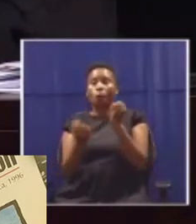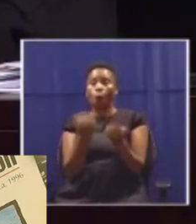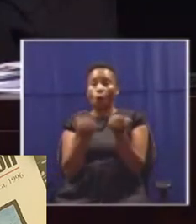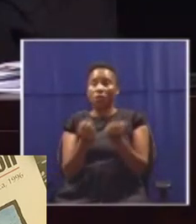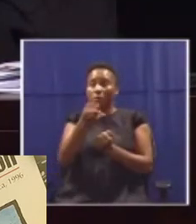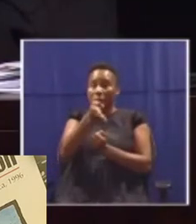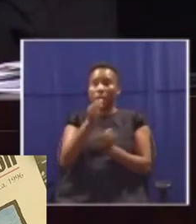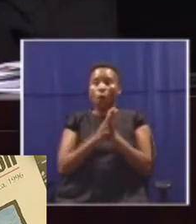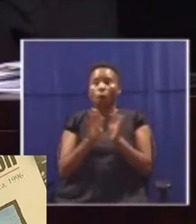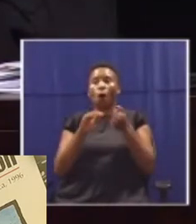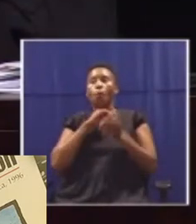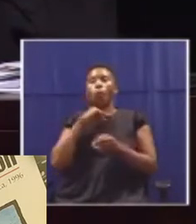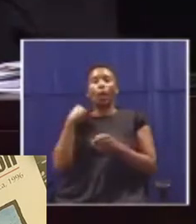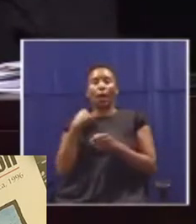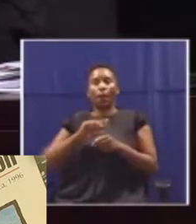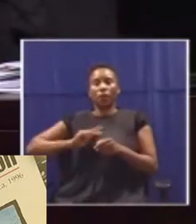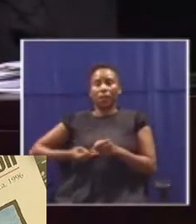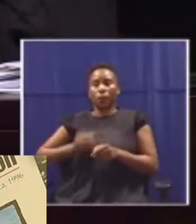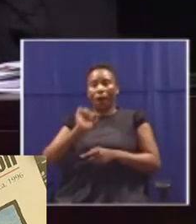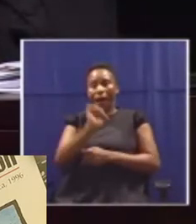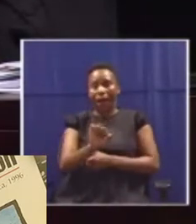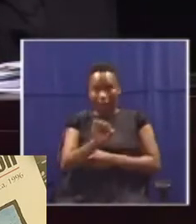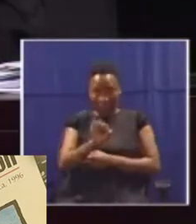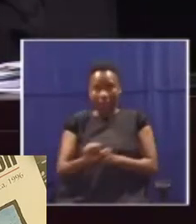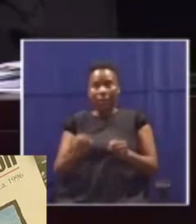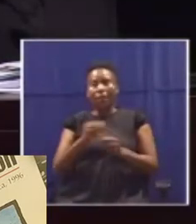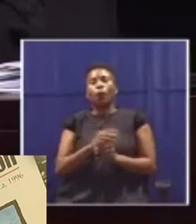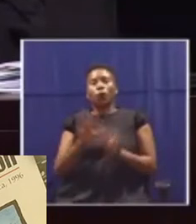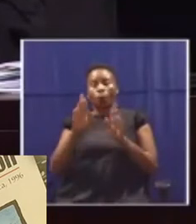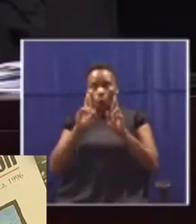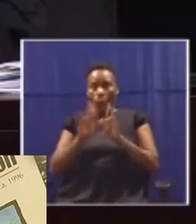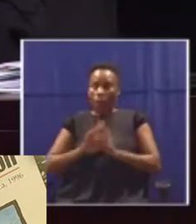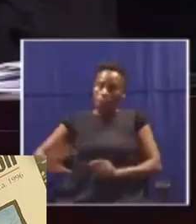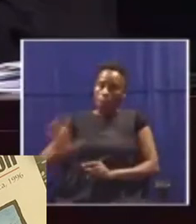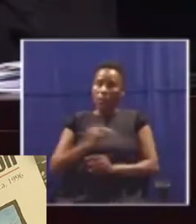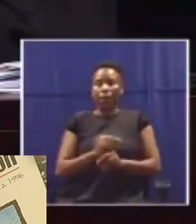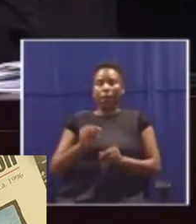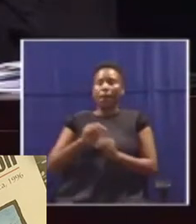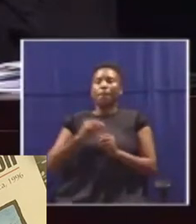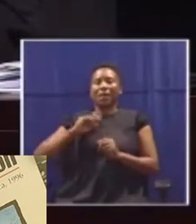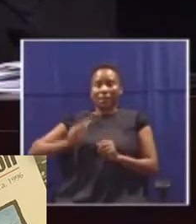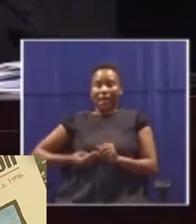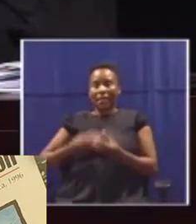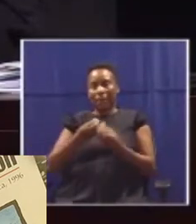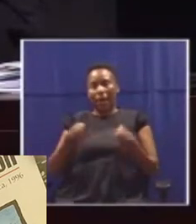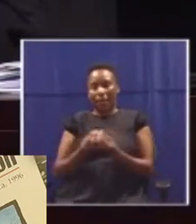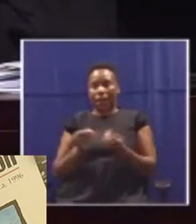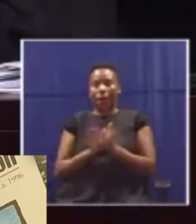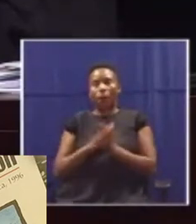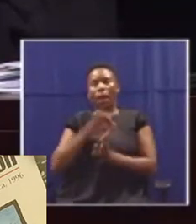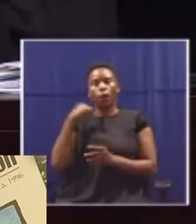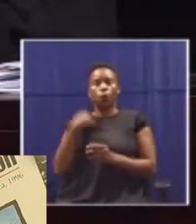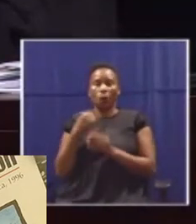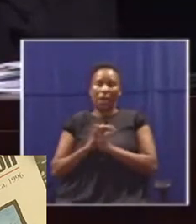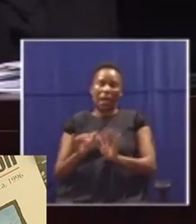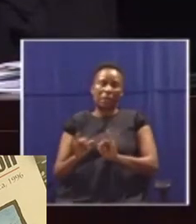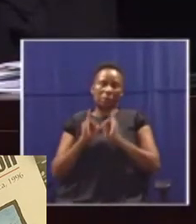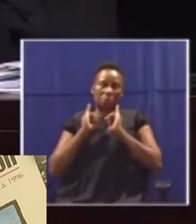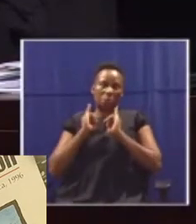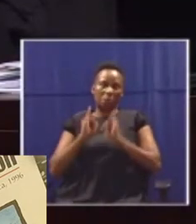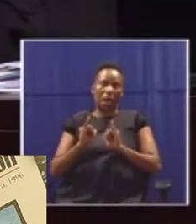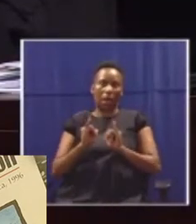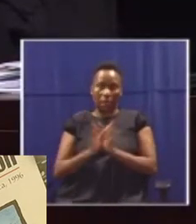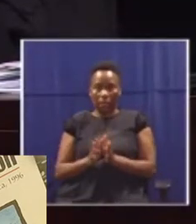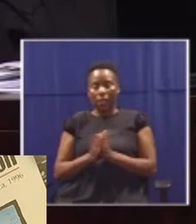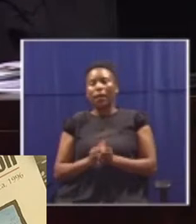re hopola Jennifer Kola le basadi le bana bohle ba bolailweng ka sehlohona heng ena ya borona. To the women who